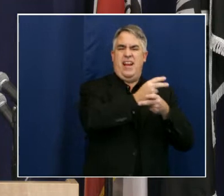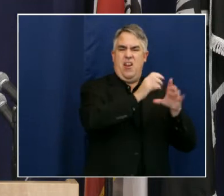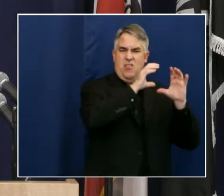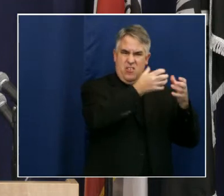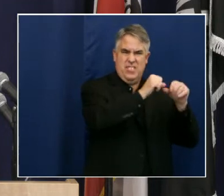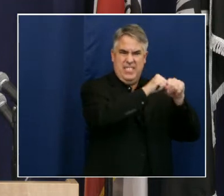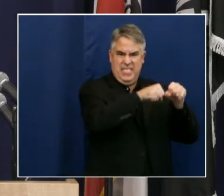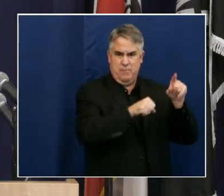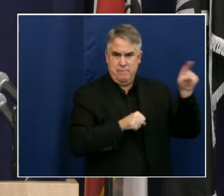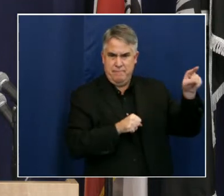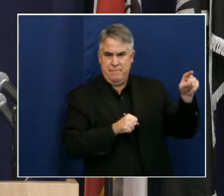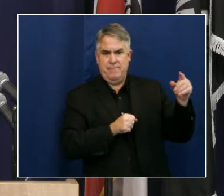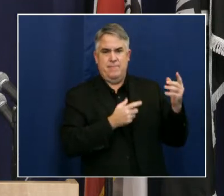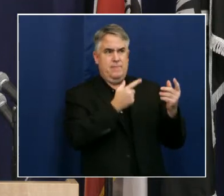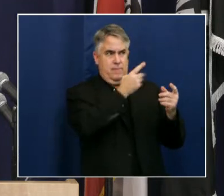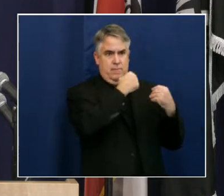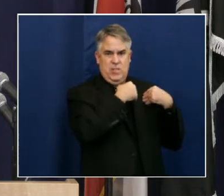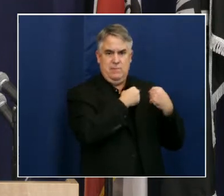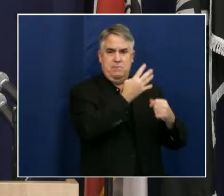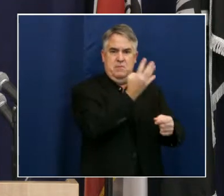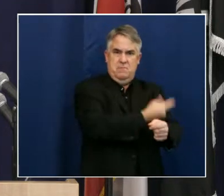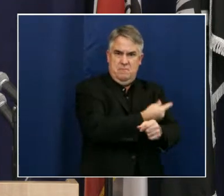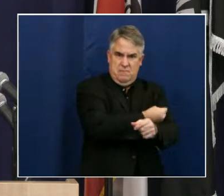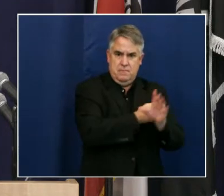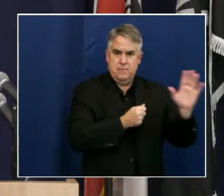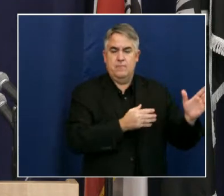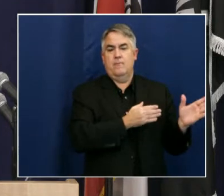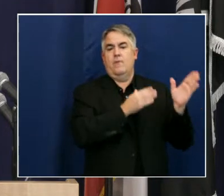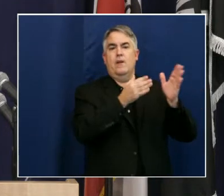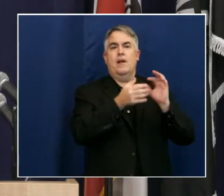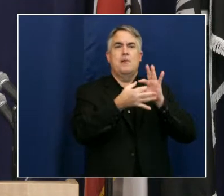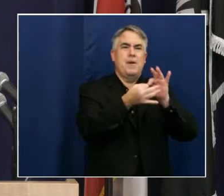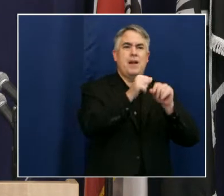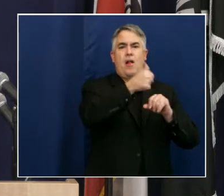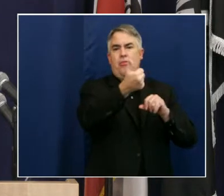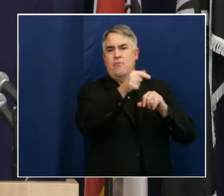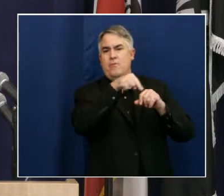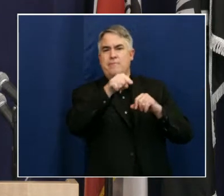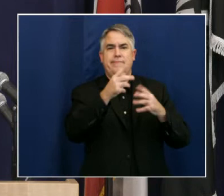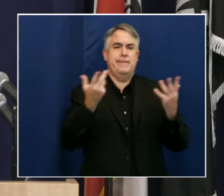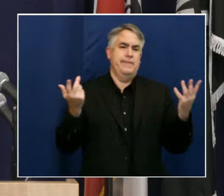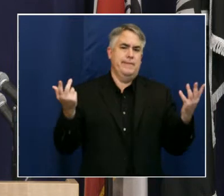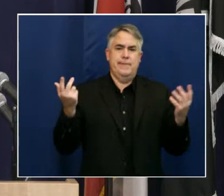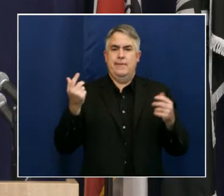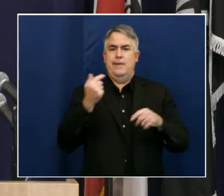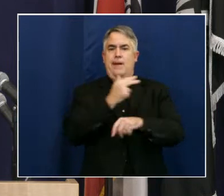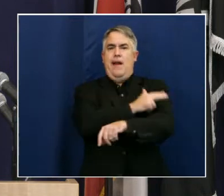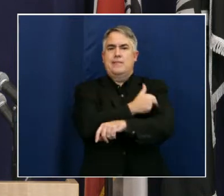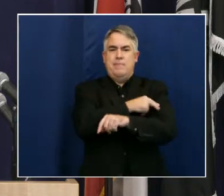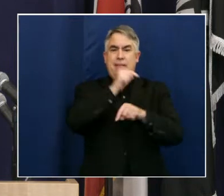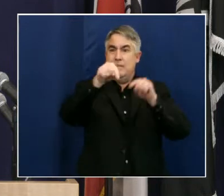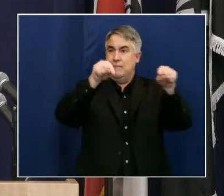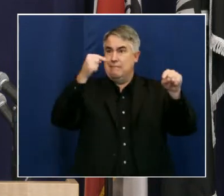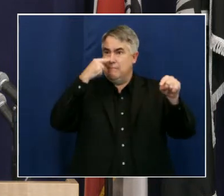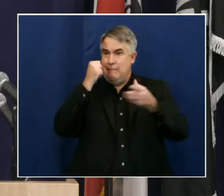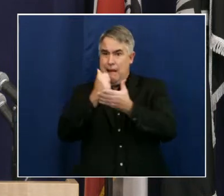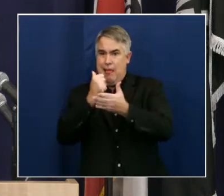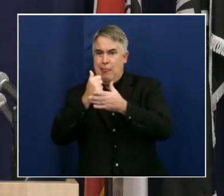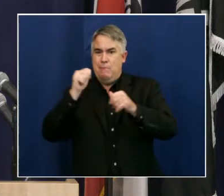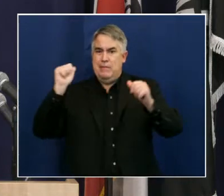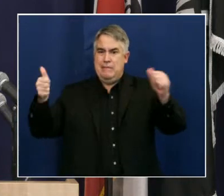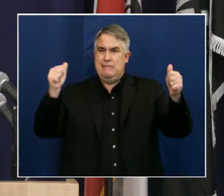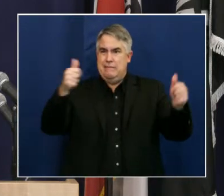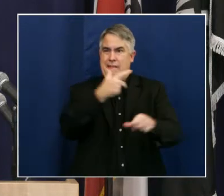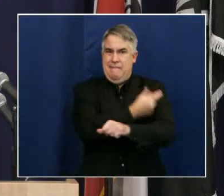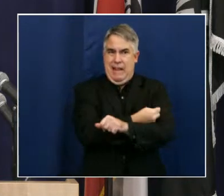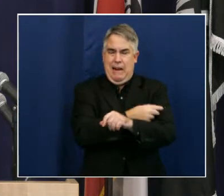already begun partnering with some of our healthcare systems about standing up pods at their facilities. Again, this will be higher throughput and higher volume, and we